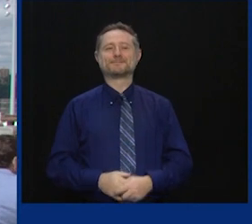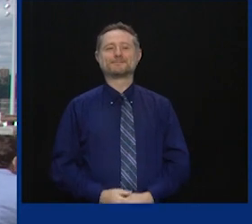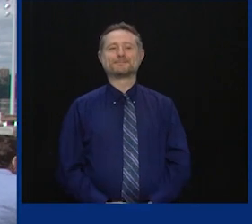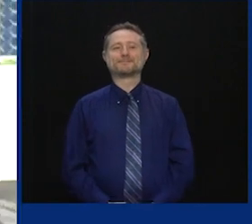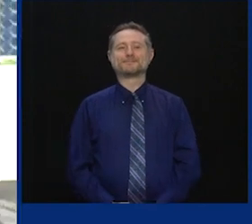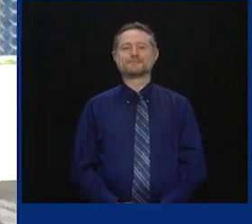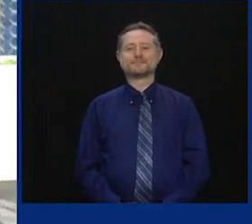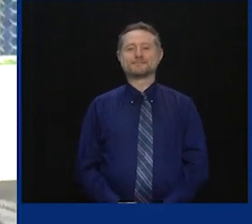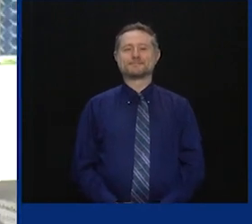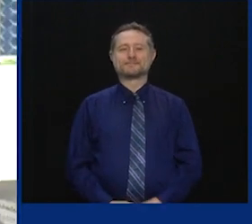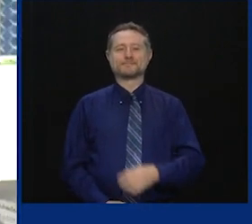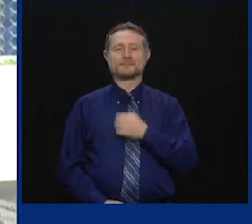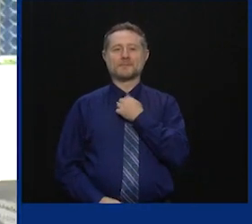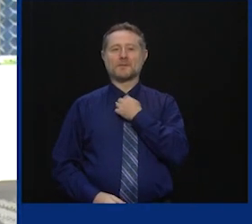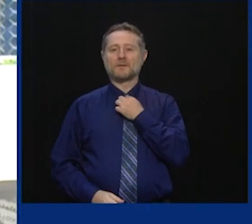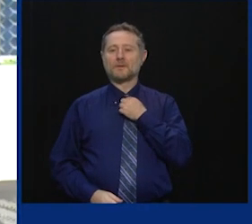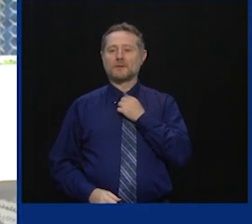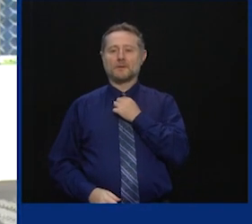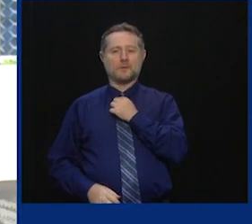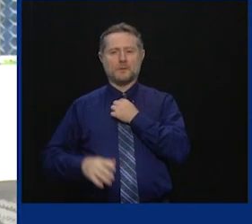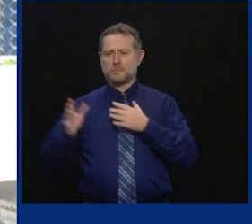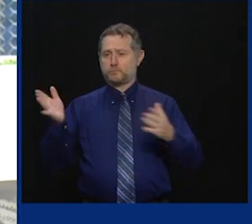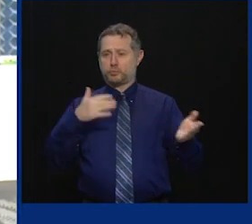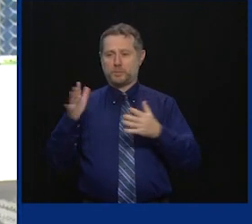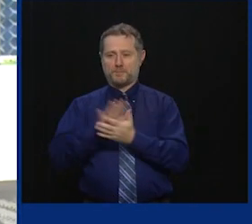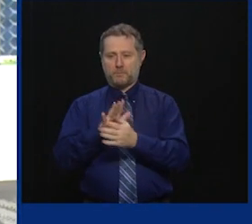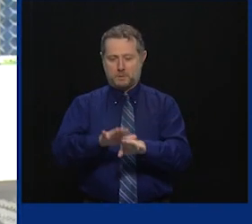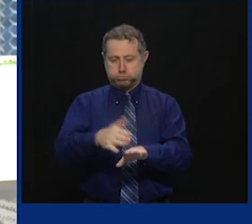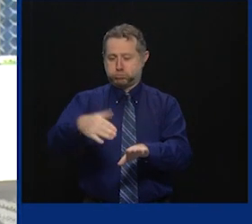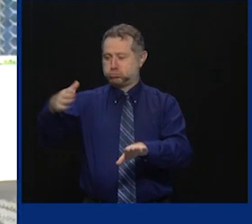It's a windy day on the roof here.